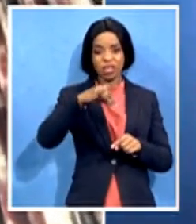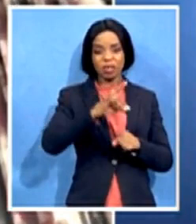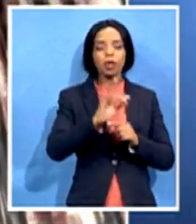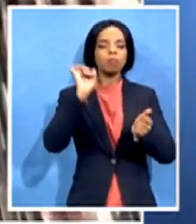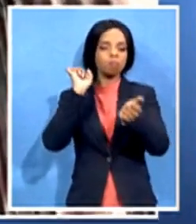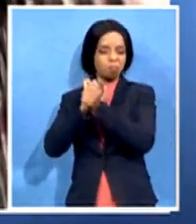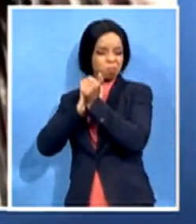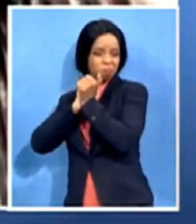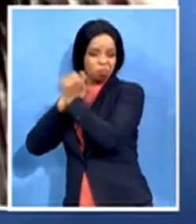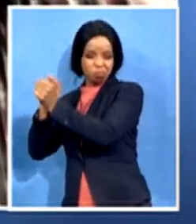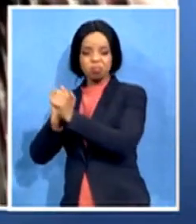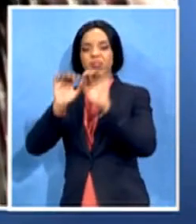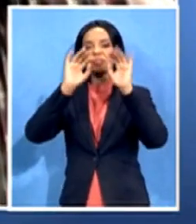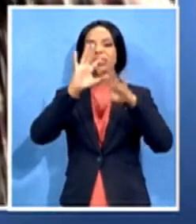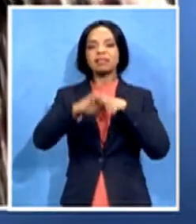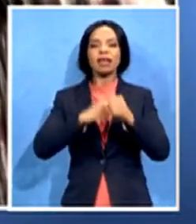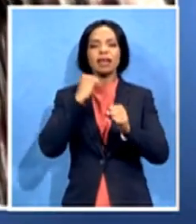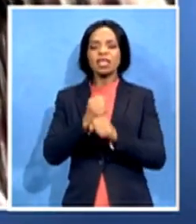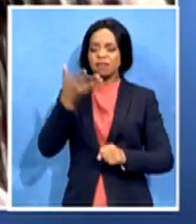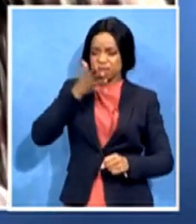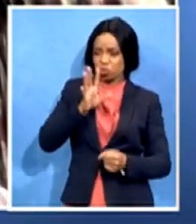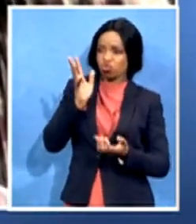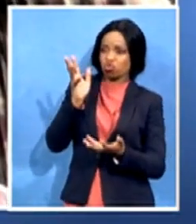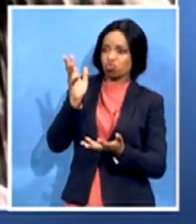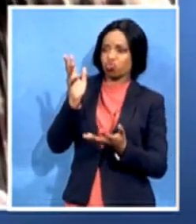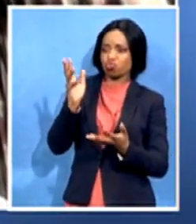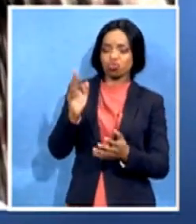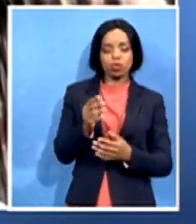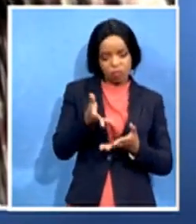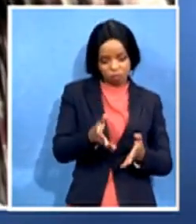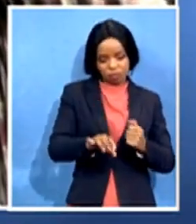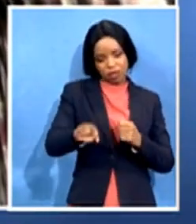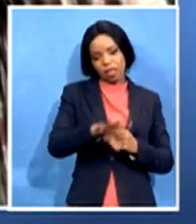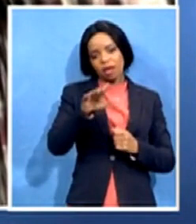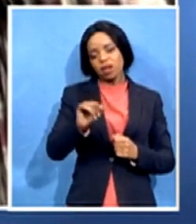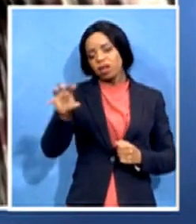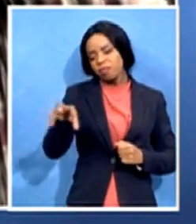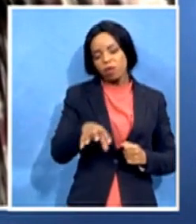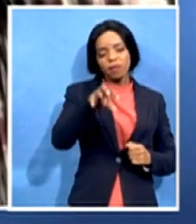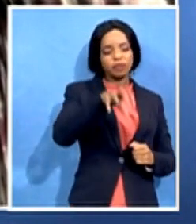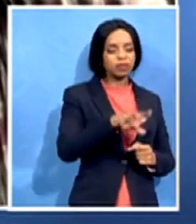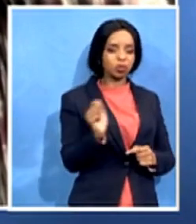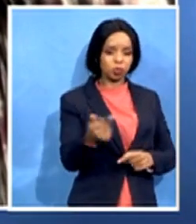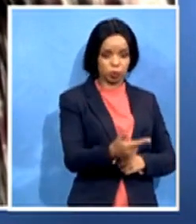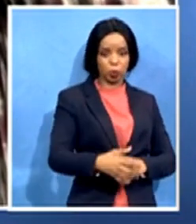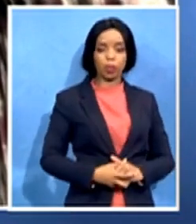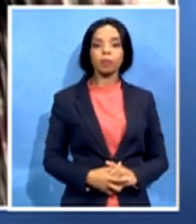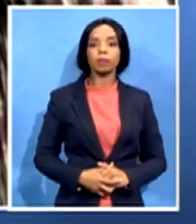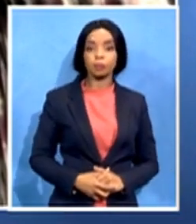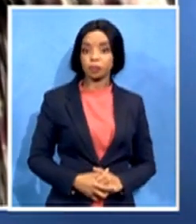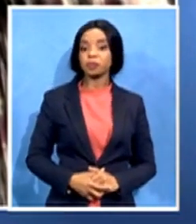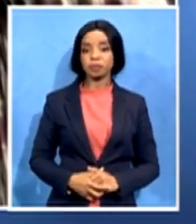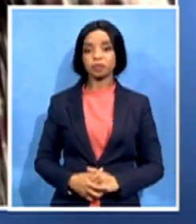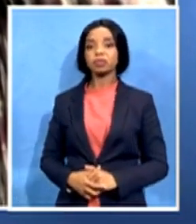caught with regards to this. Just listening to you, sir, you realize that farmers need a lot